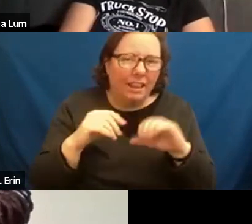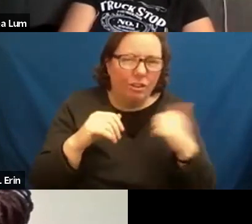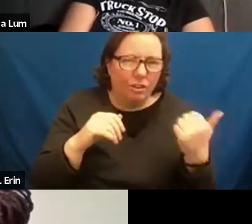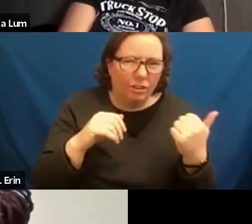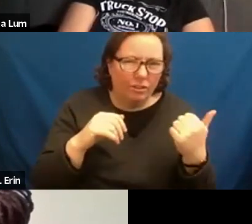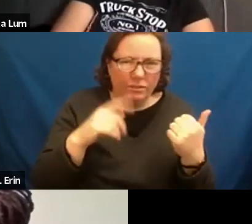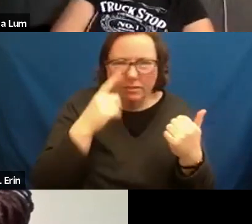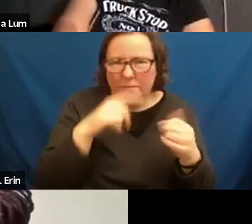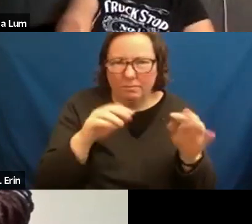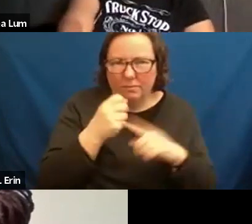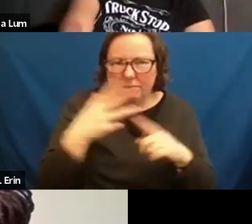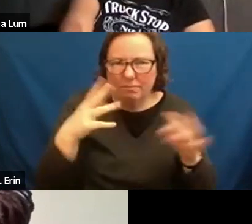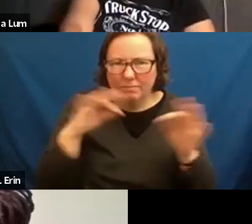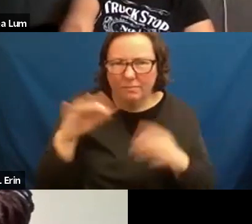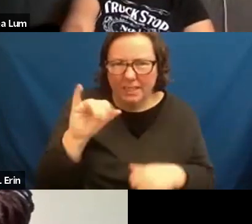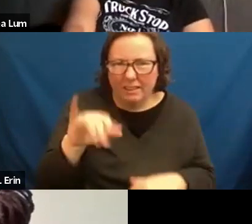on that?